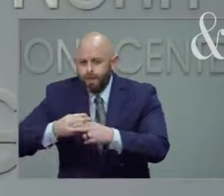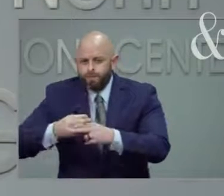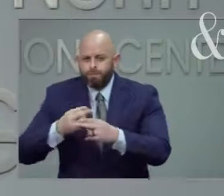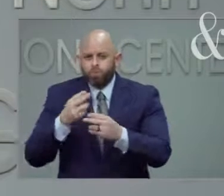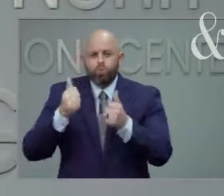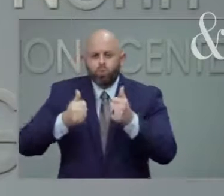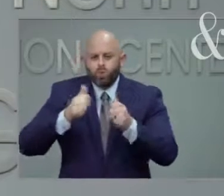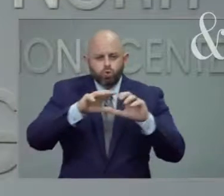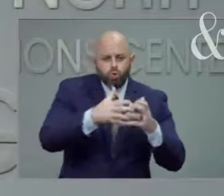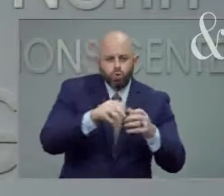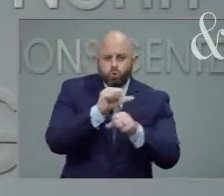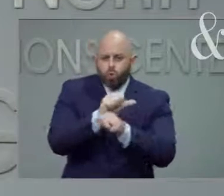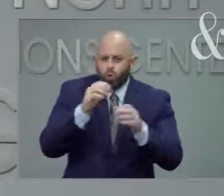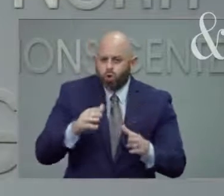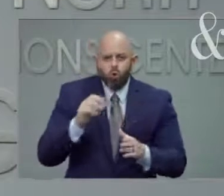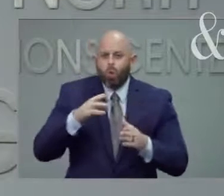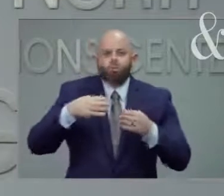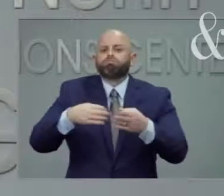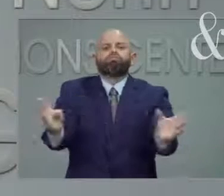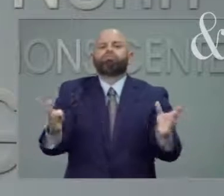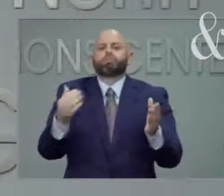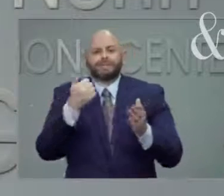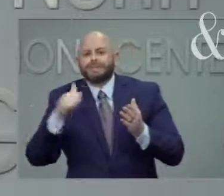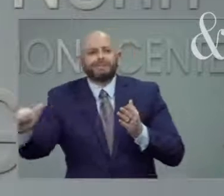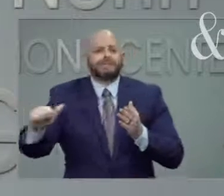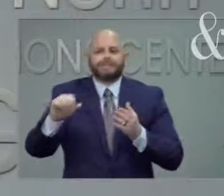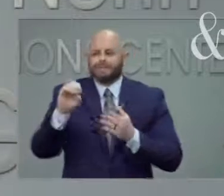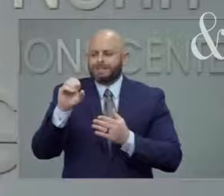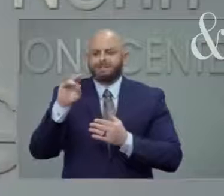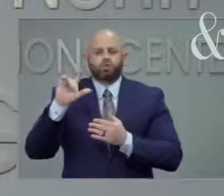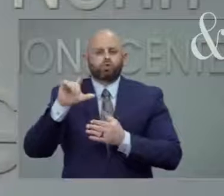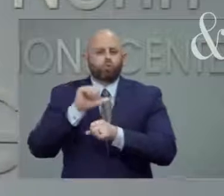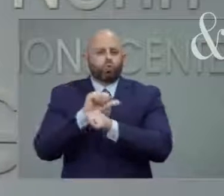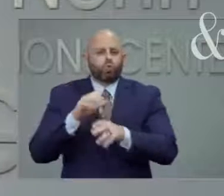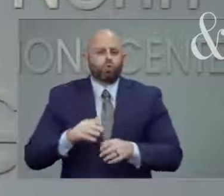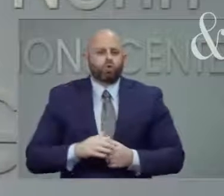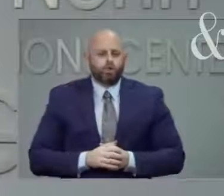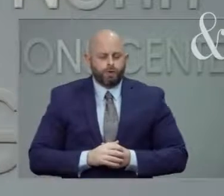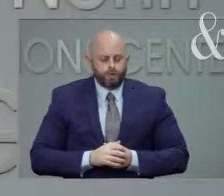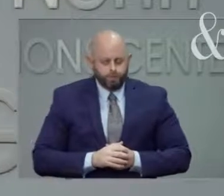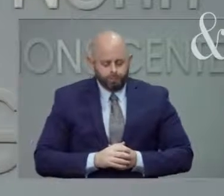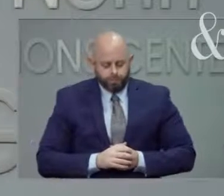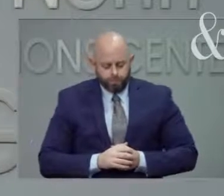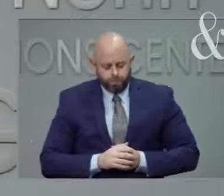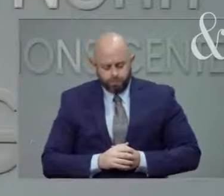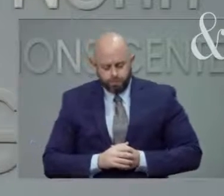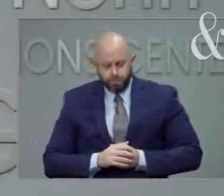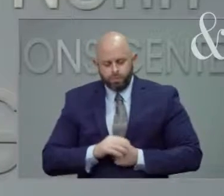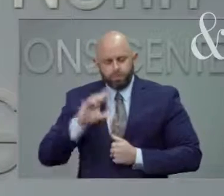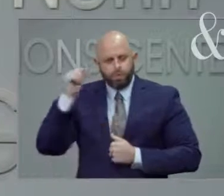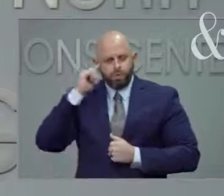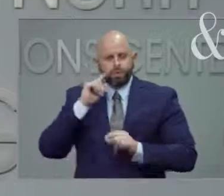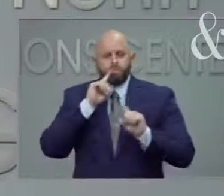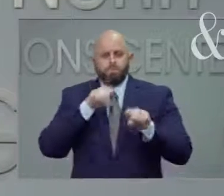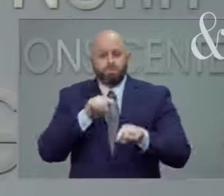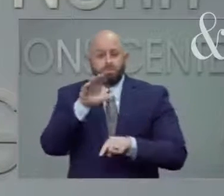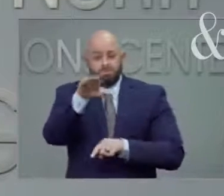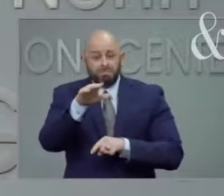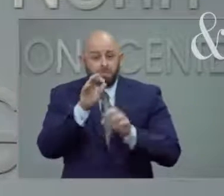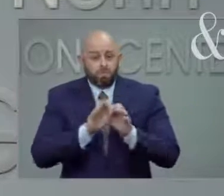essential workers at that point? One of the things that is important to note is that